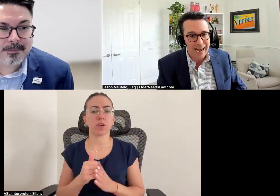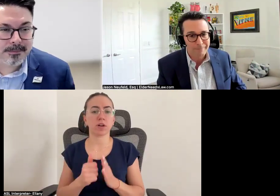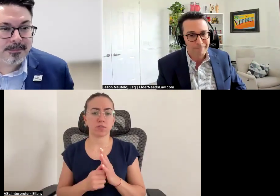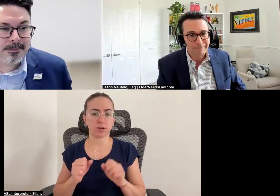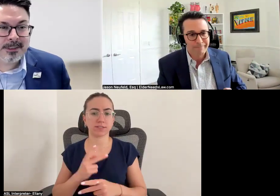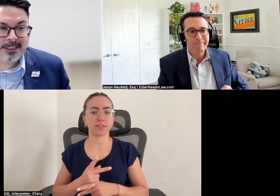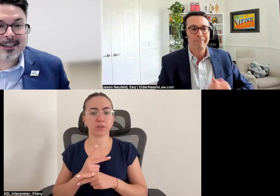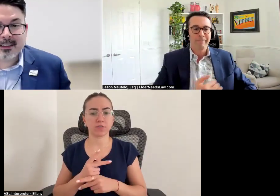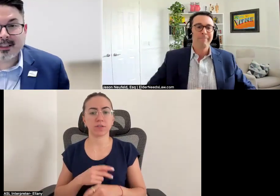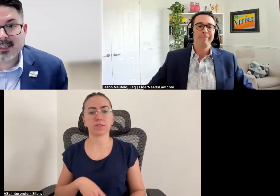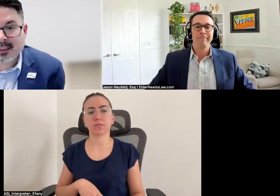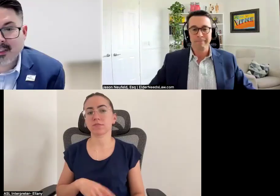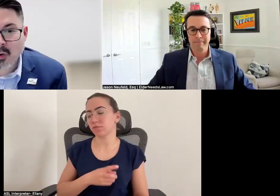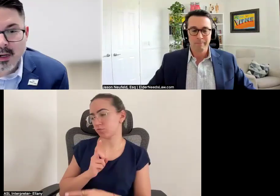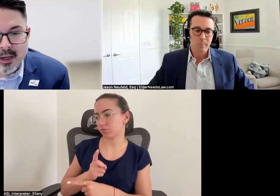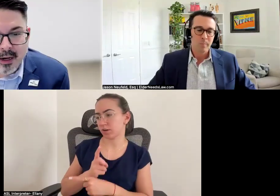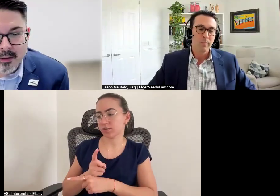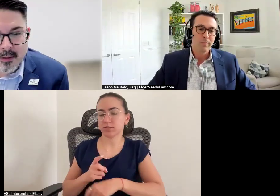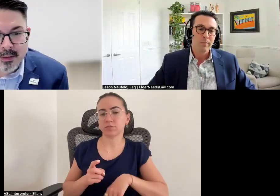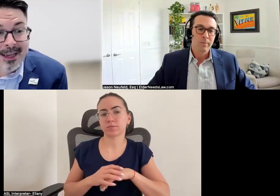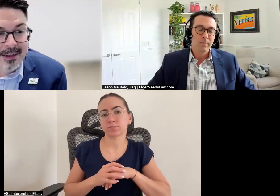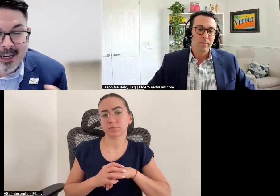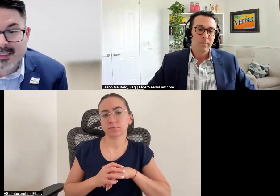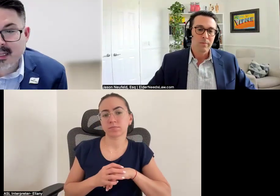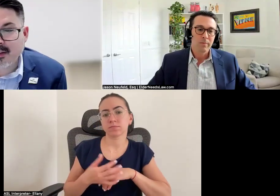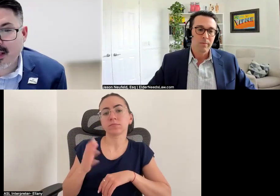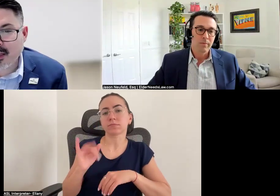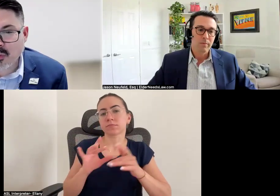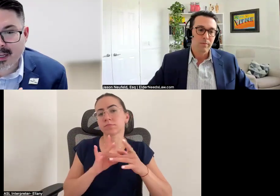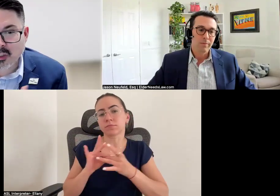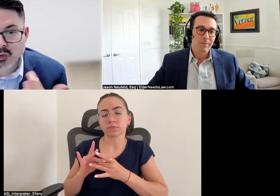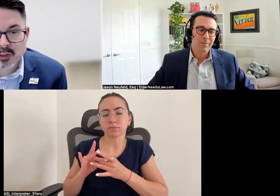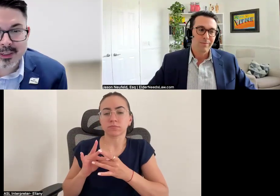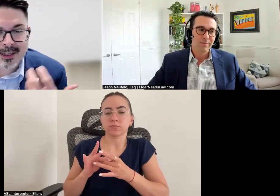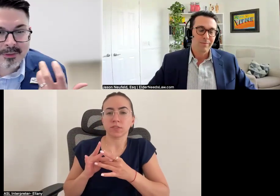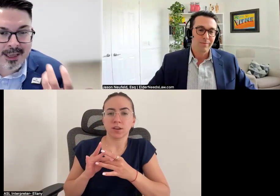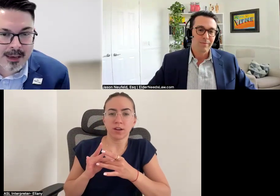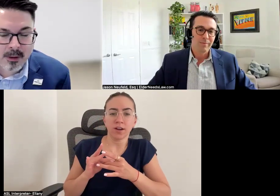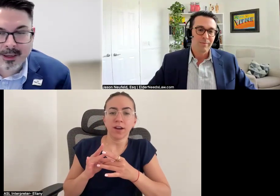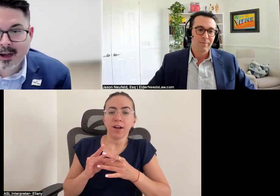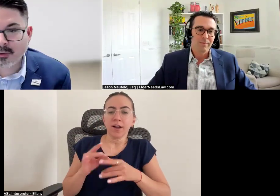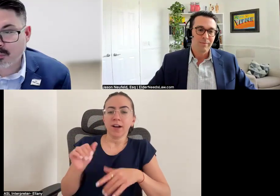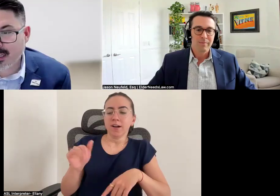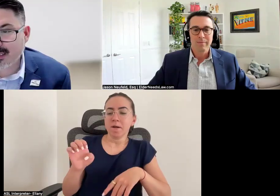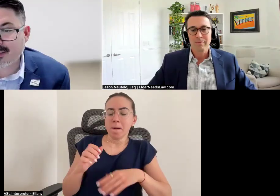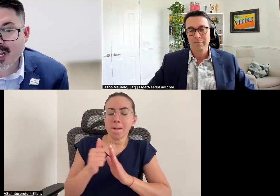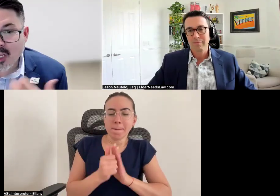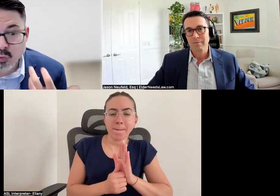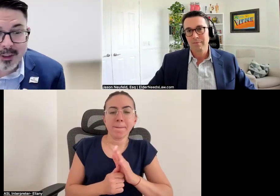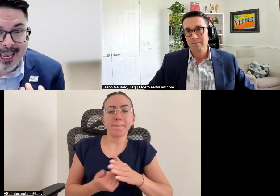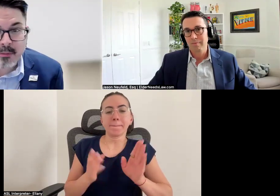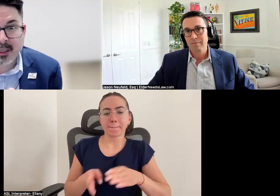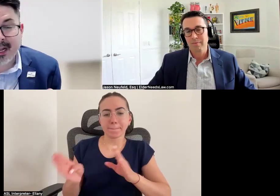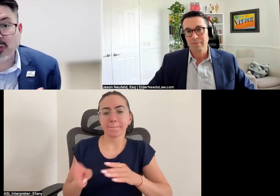trust cannot. Exactly. And so that kind of ties in, and that's why I kind of stress when it comes to ABLE accounts and planning